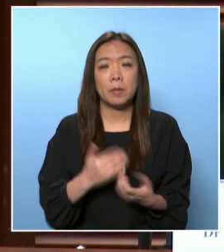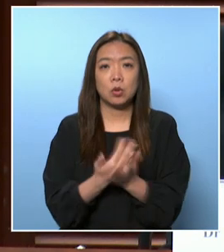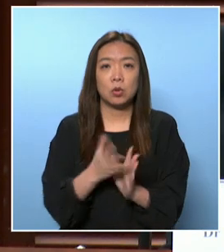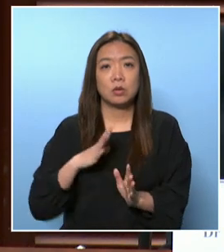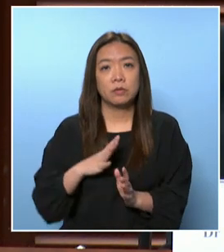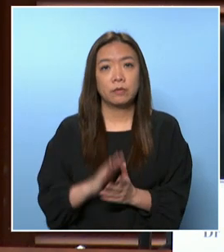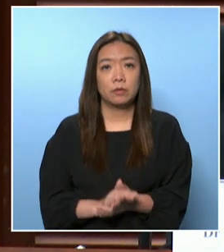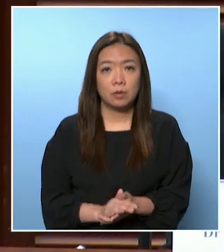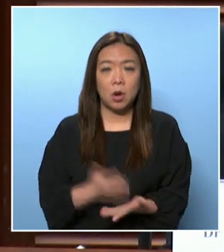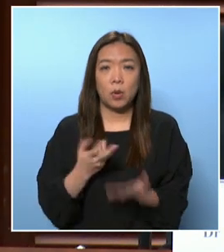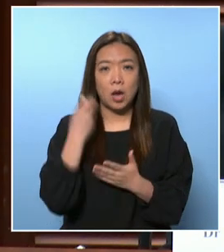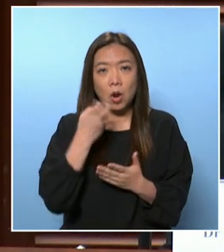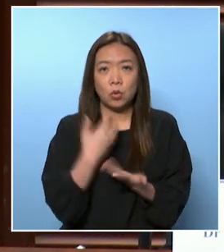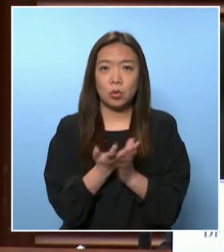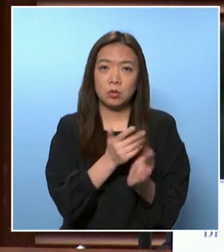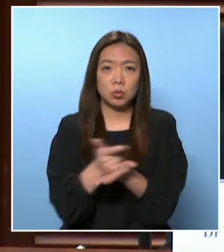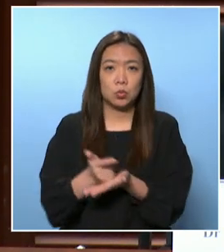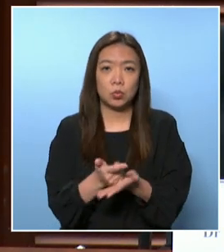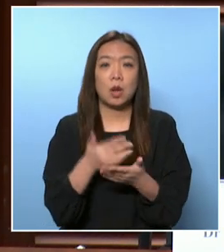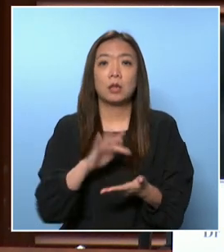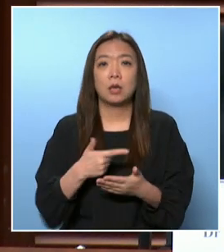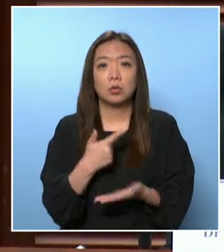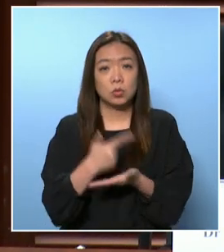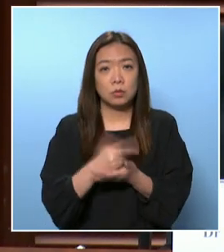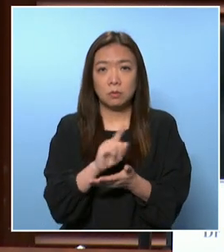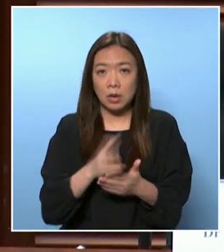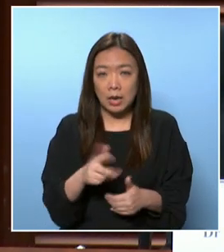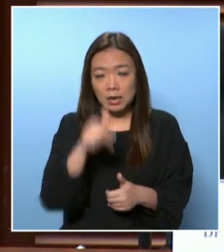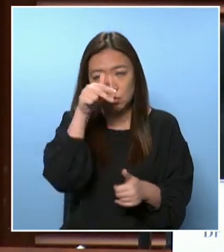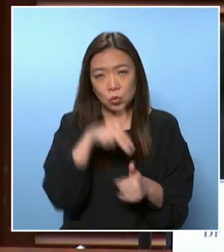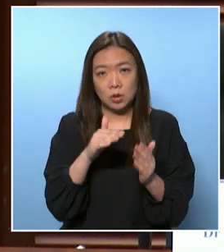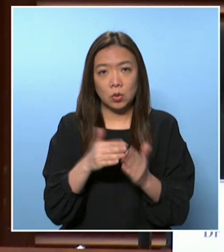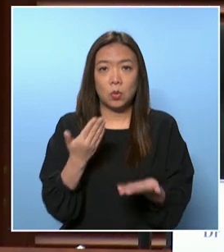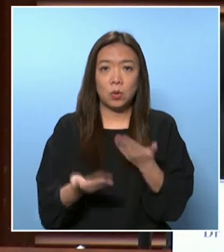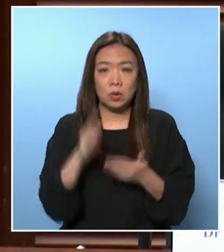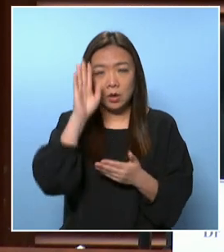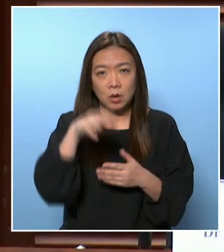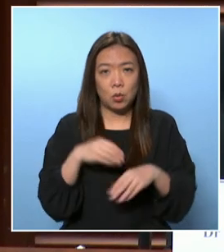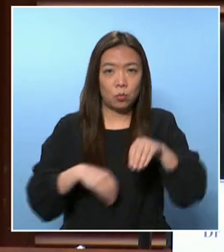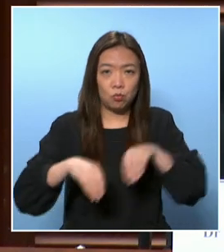we can still handle the situation with the public-private partnership programs.